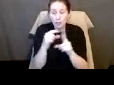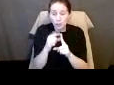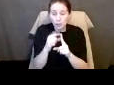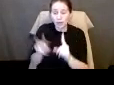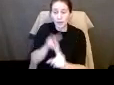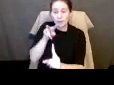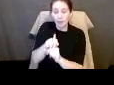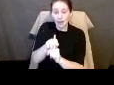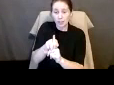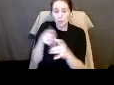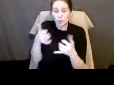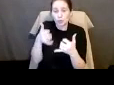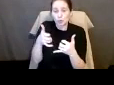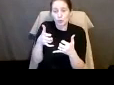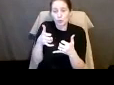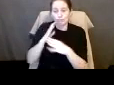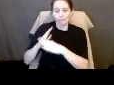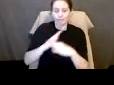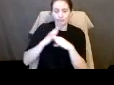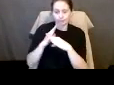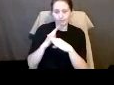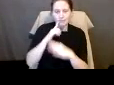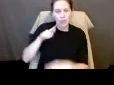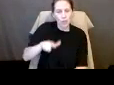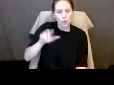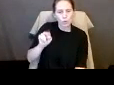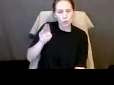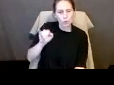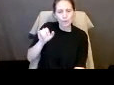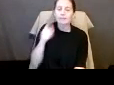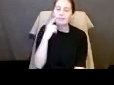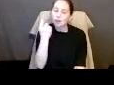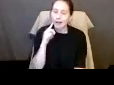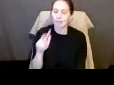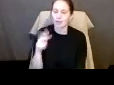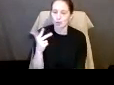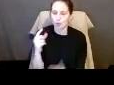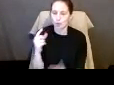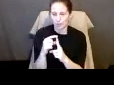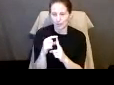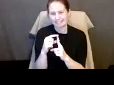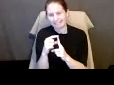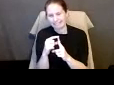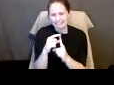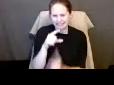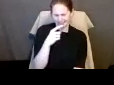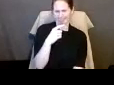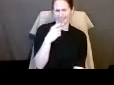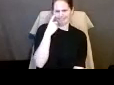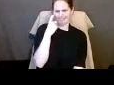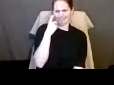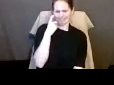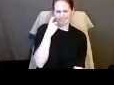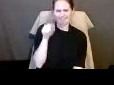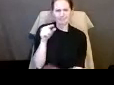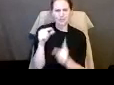to contemporary fortresses in Lower Nubia. But there's a third word, and it's a bit of a mystery word, and this